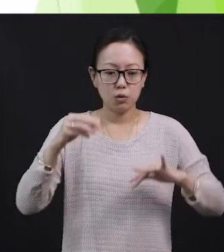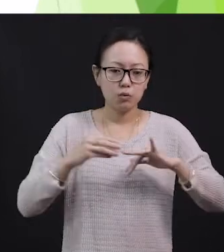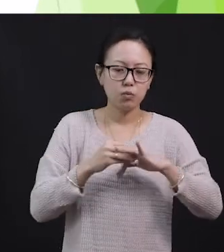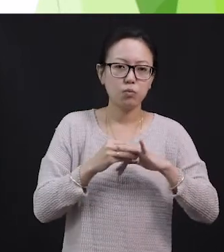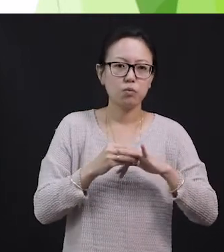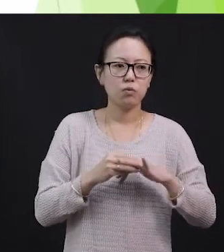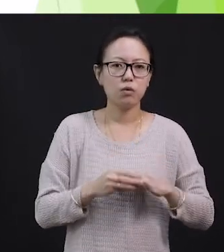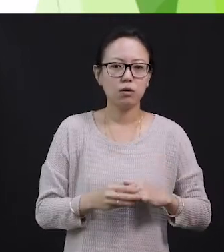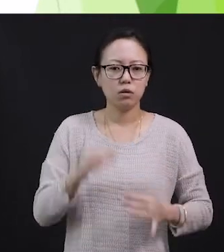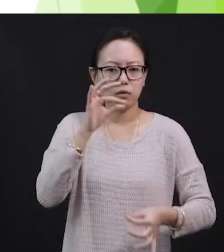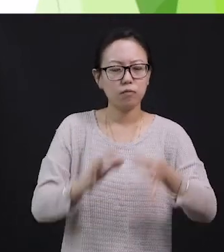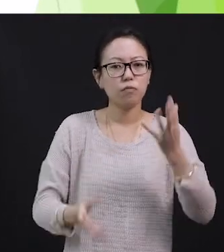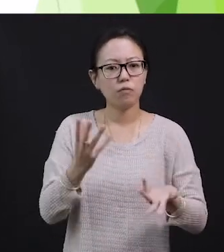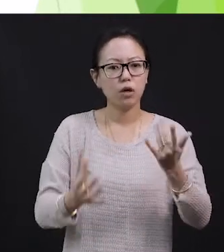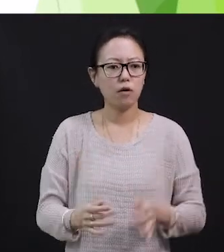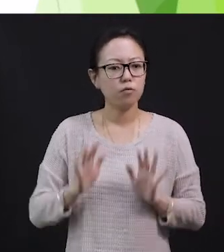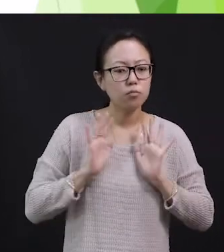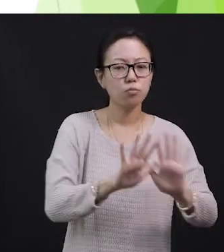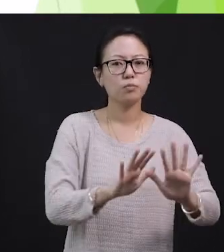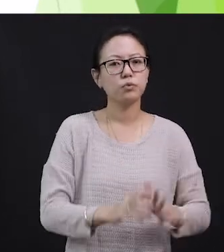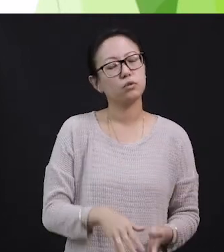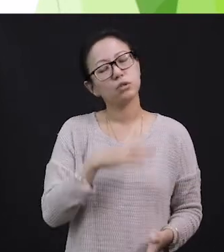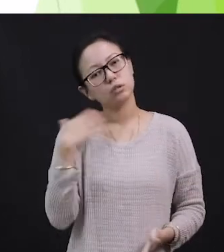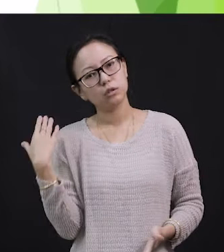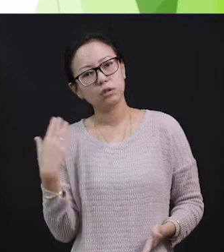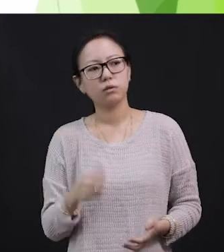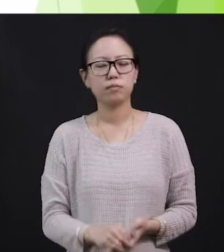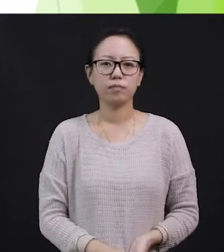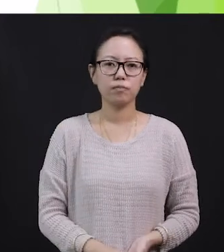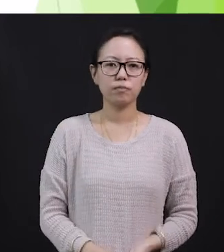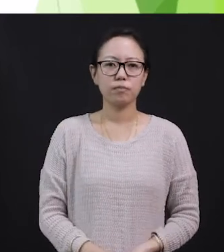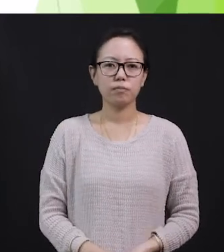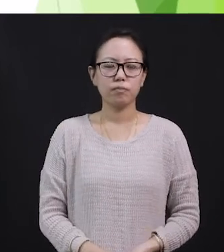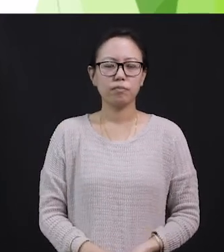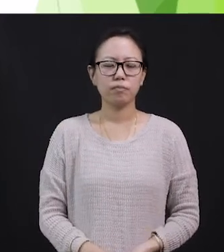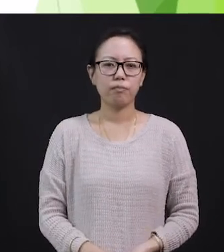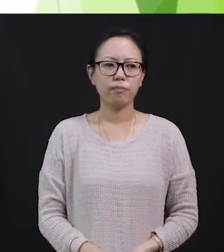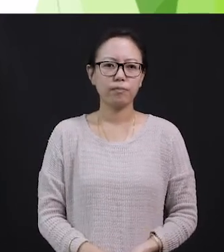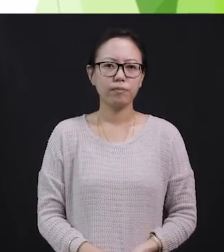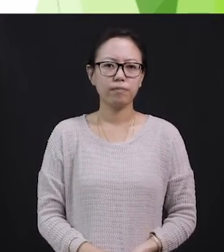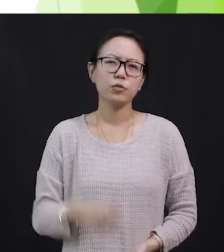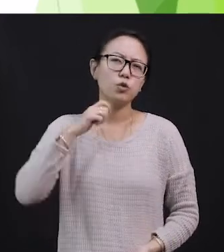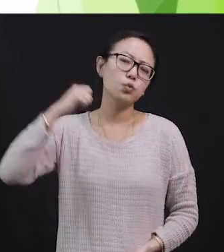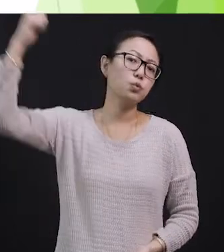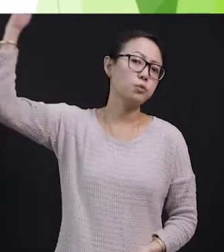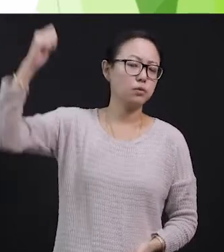sit in the pyre and die by, I would call it a suicide only. So